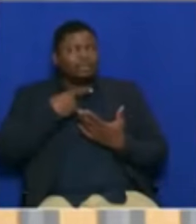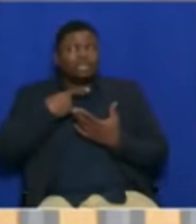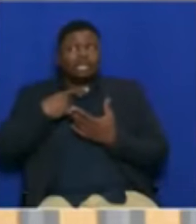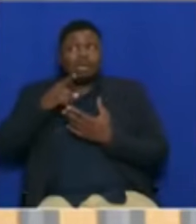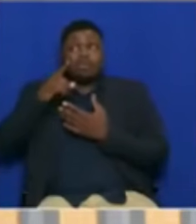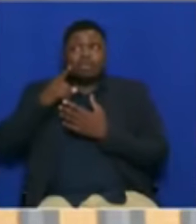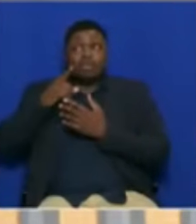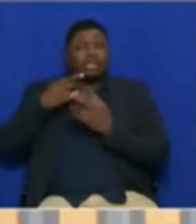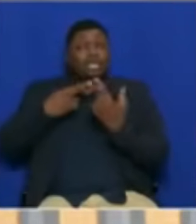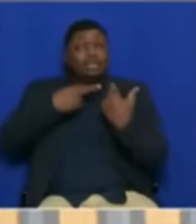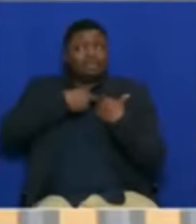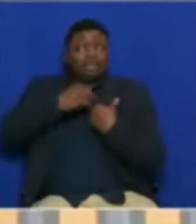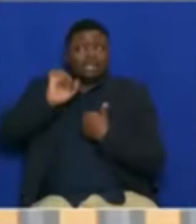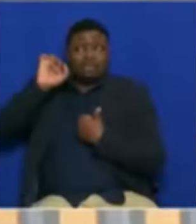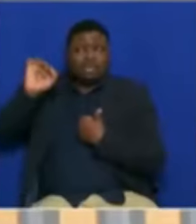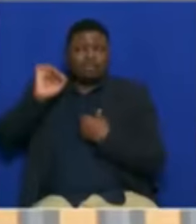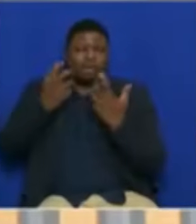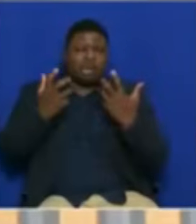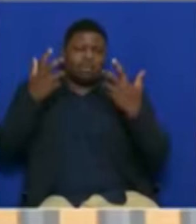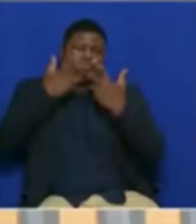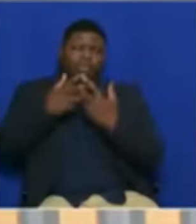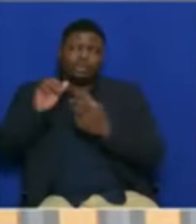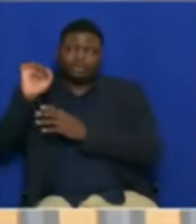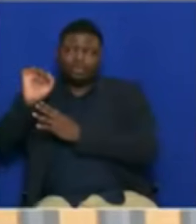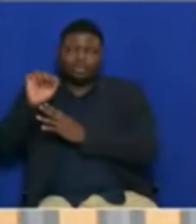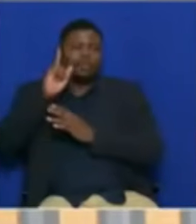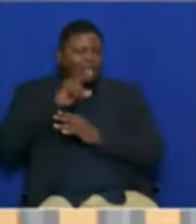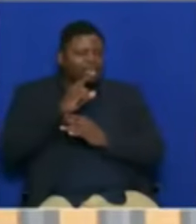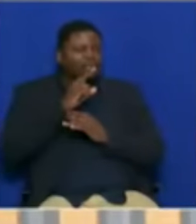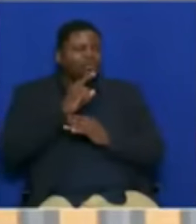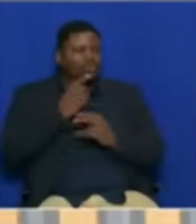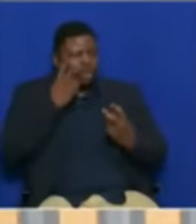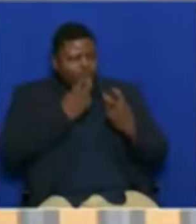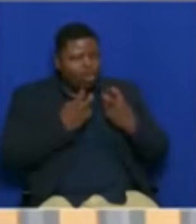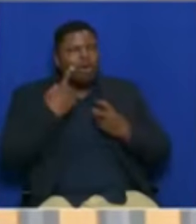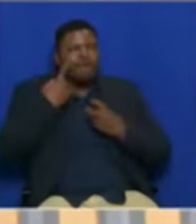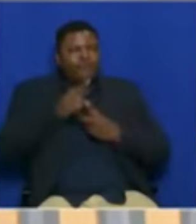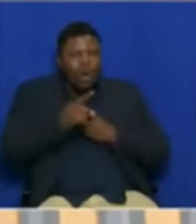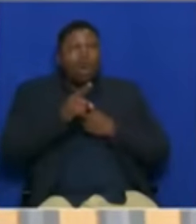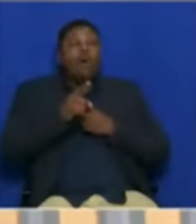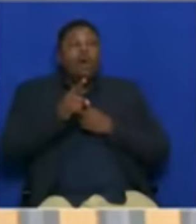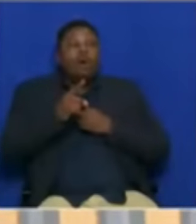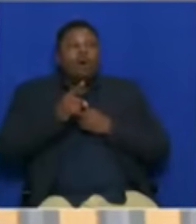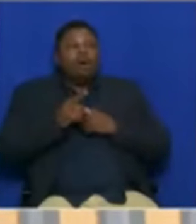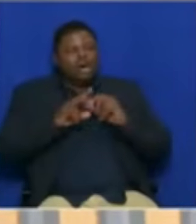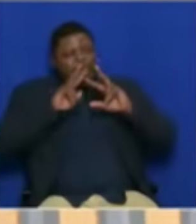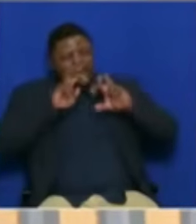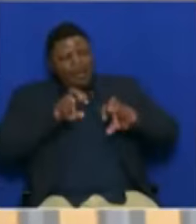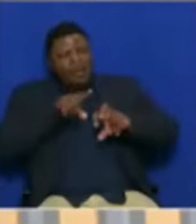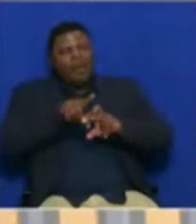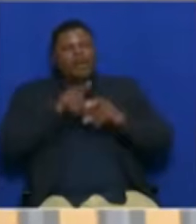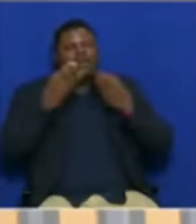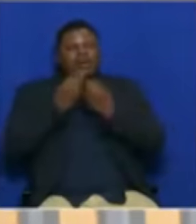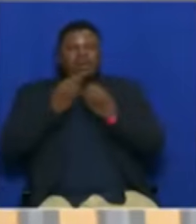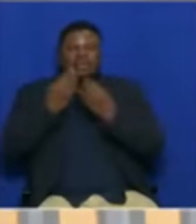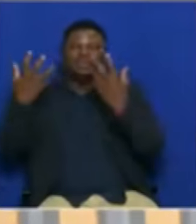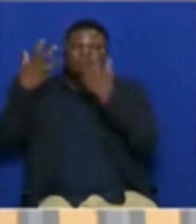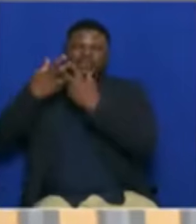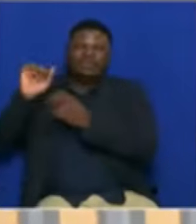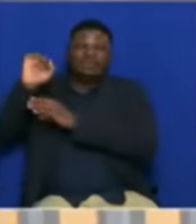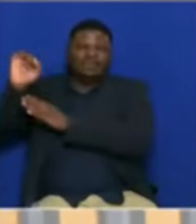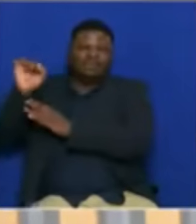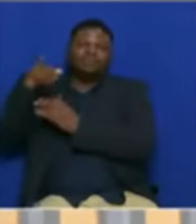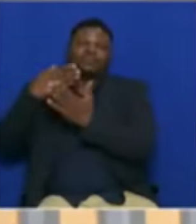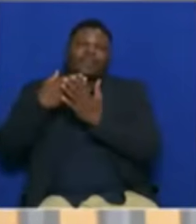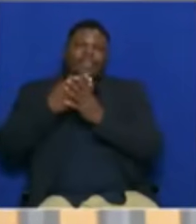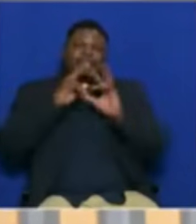irrelevancies, and you couldn't build on them to get to a point where you say, oh, and then we found something. Your starting point was